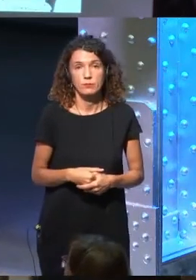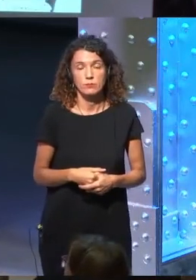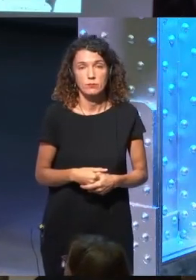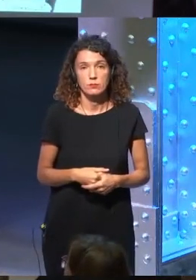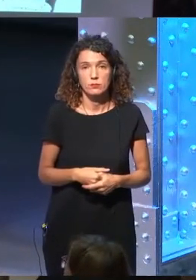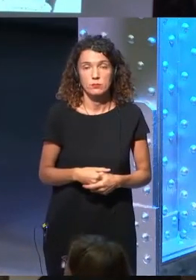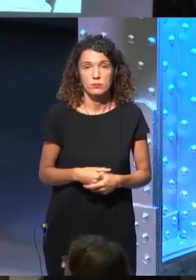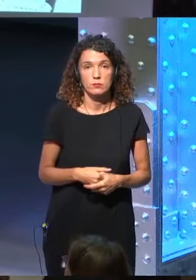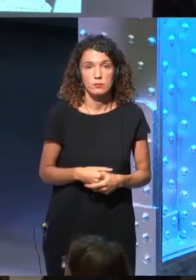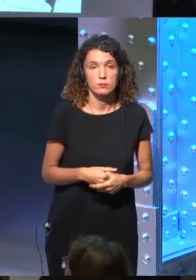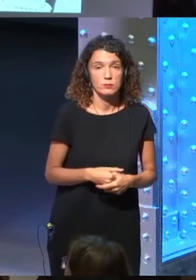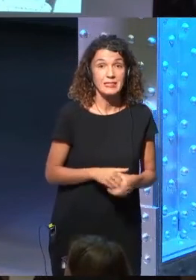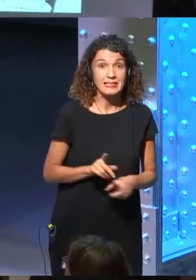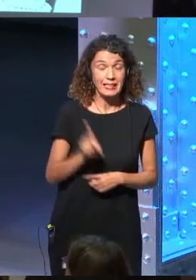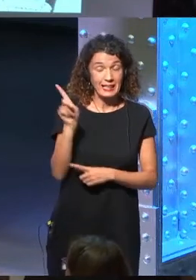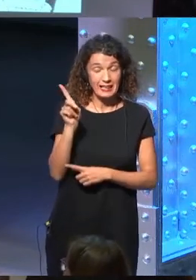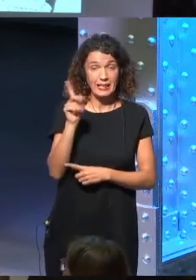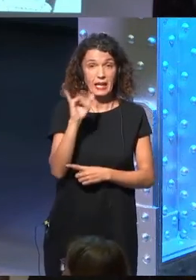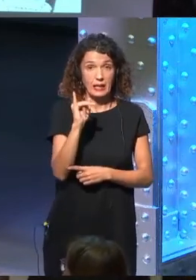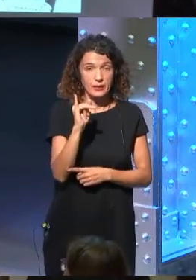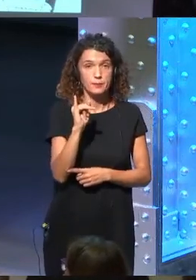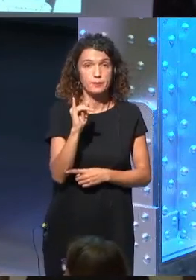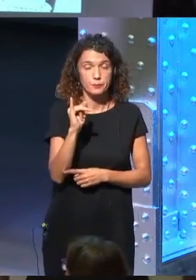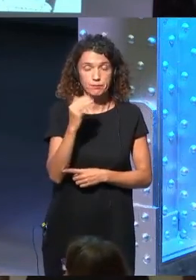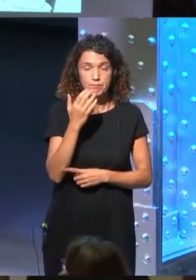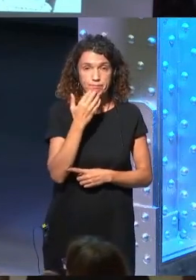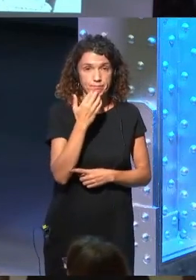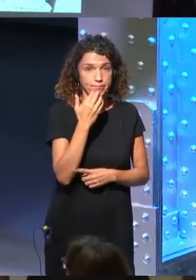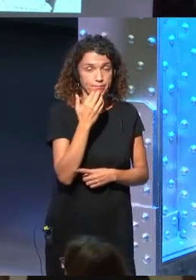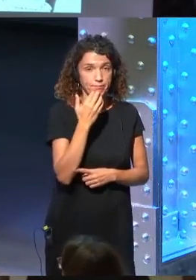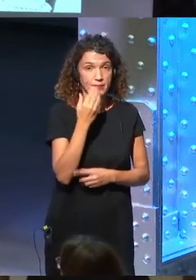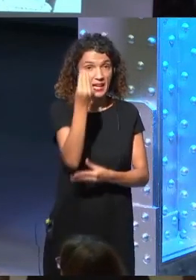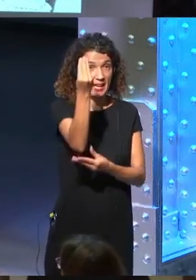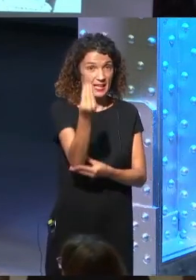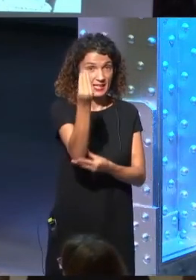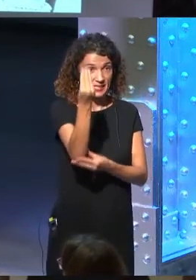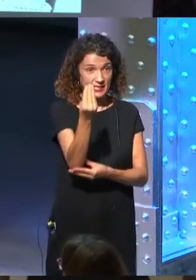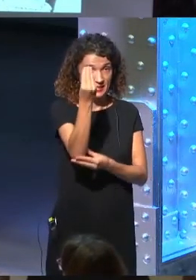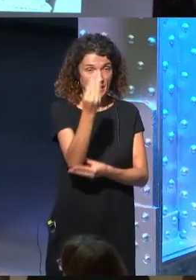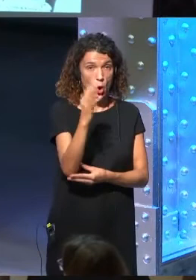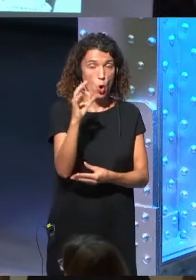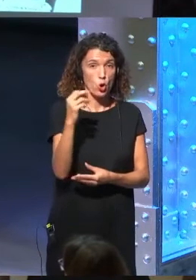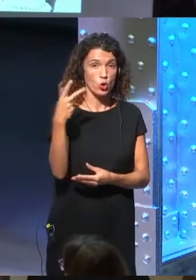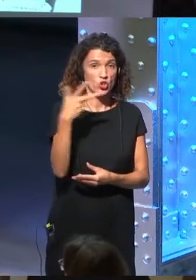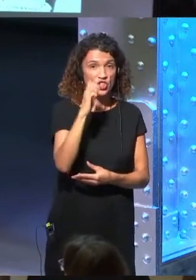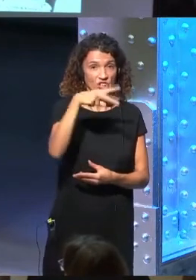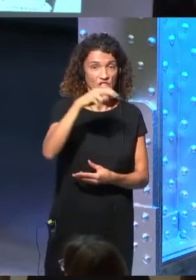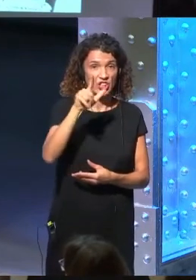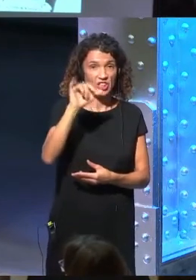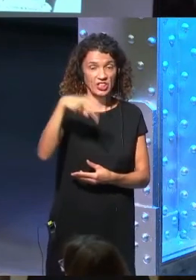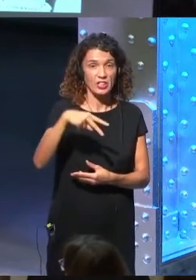Here is Benvenuto Cellini's famous statue of Perseus, this is in